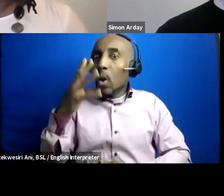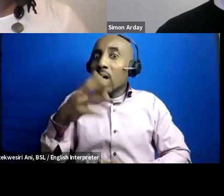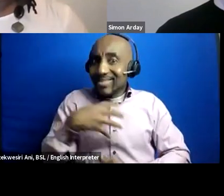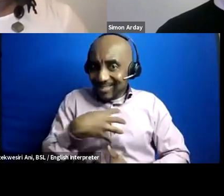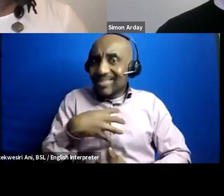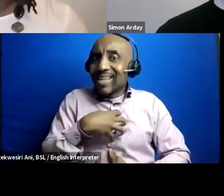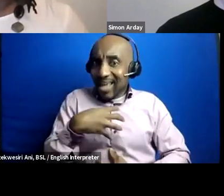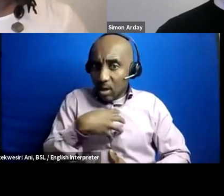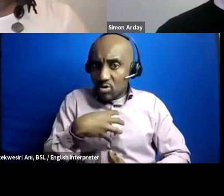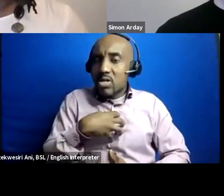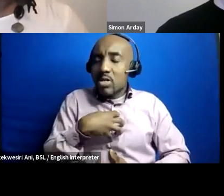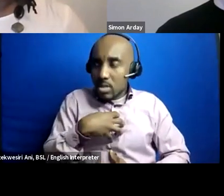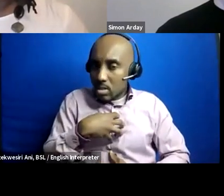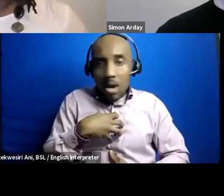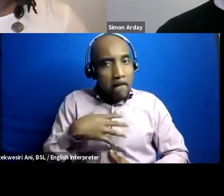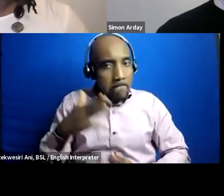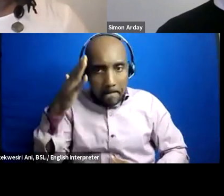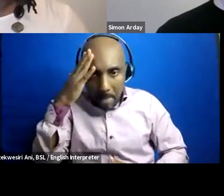as I say, without my mother's love,